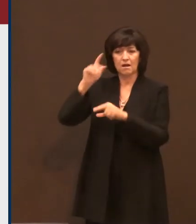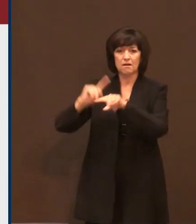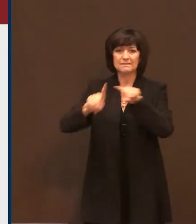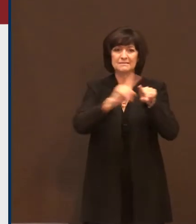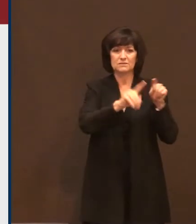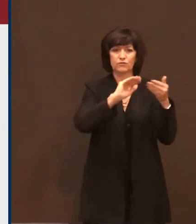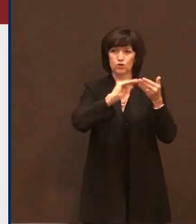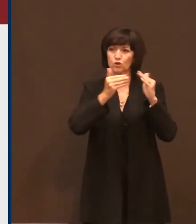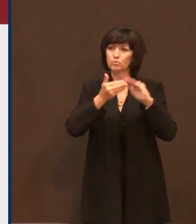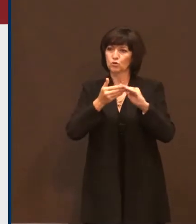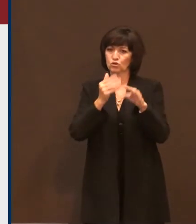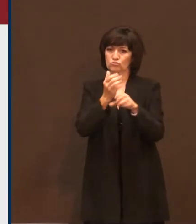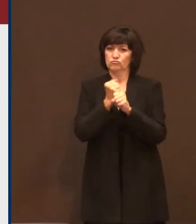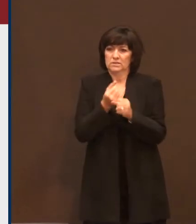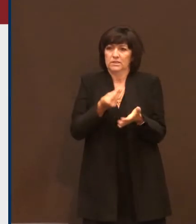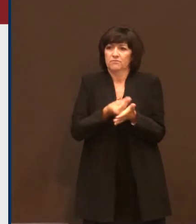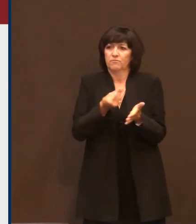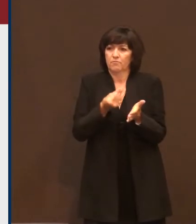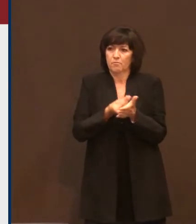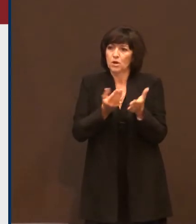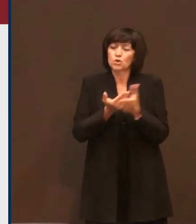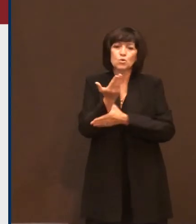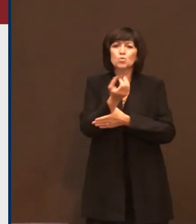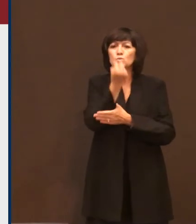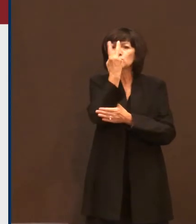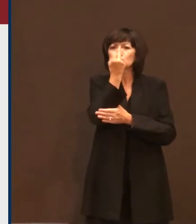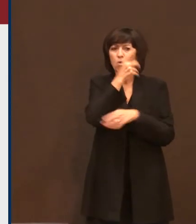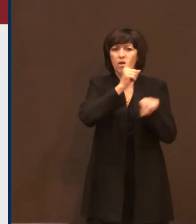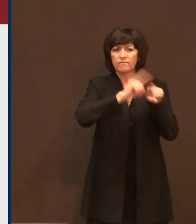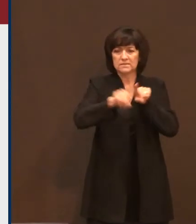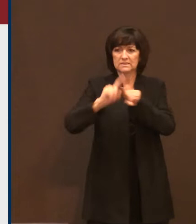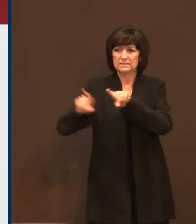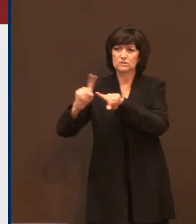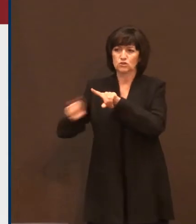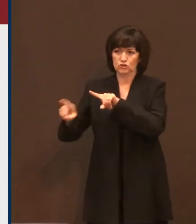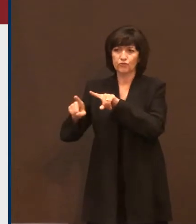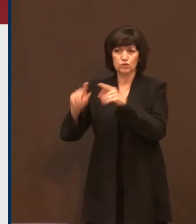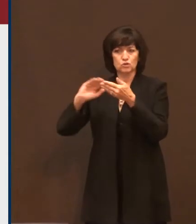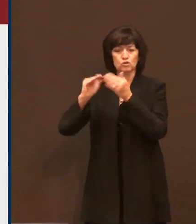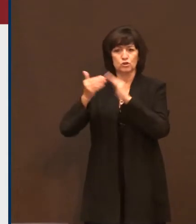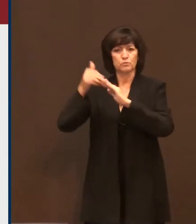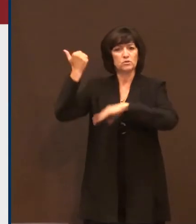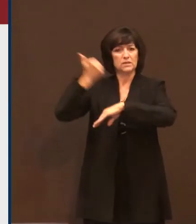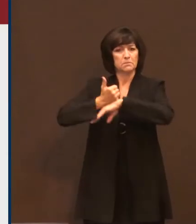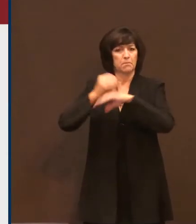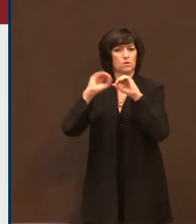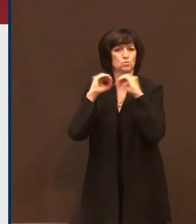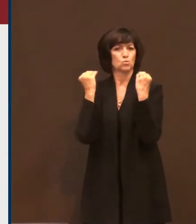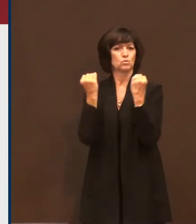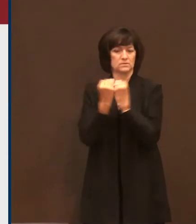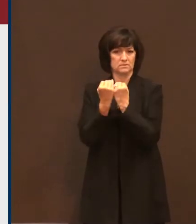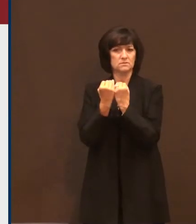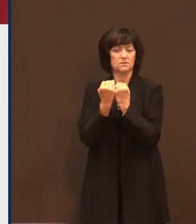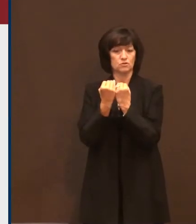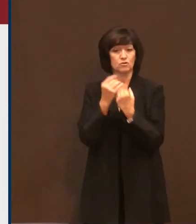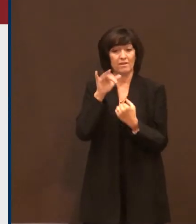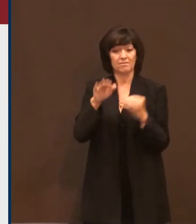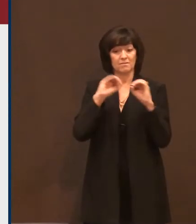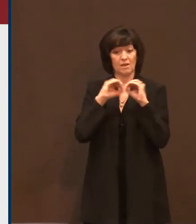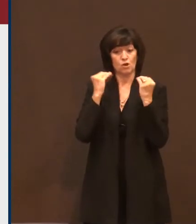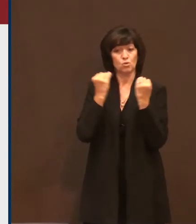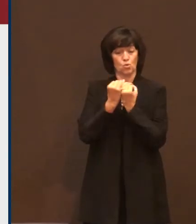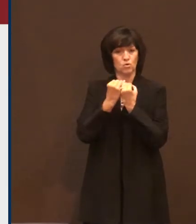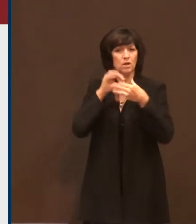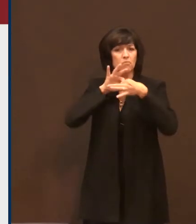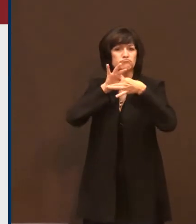through 12 separate community-based organizations, but I want to also make